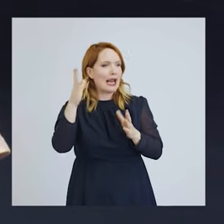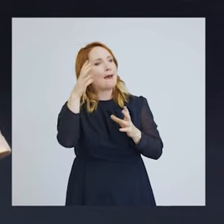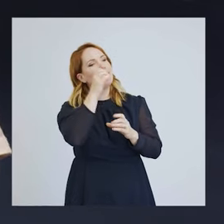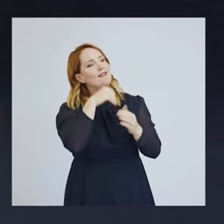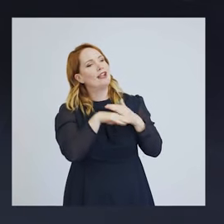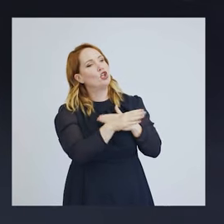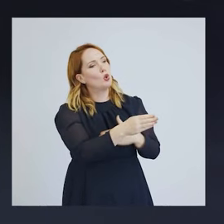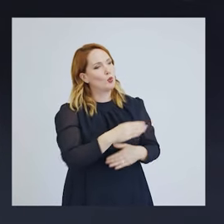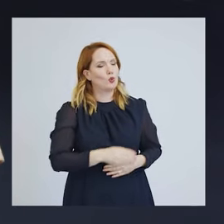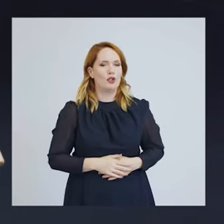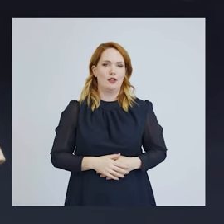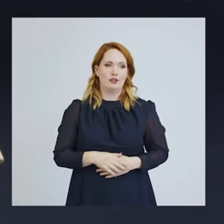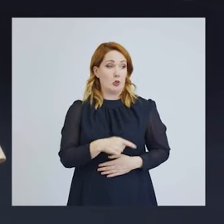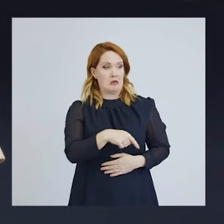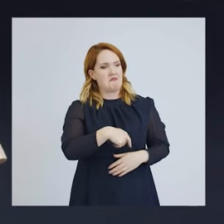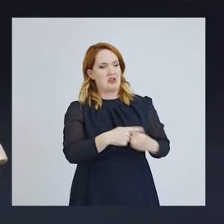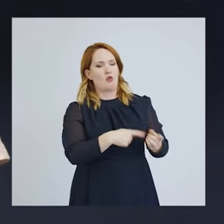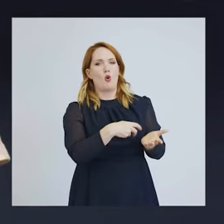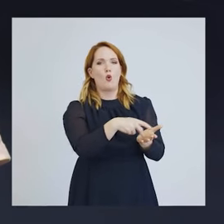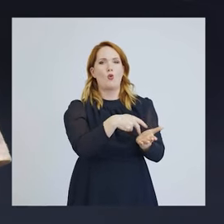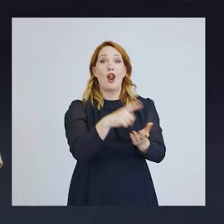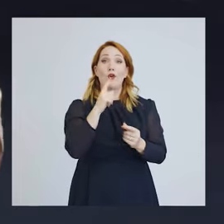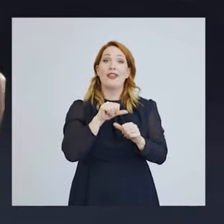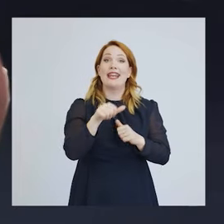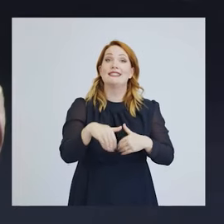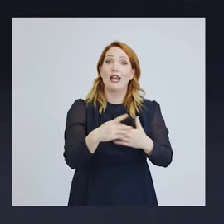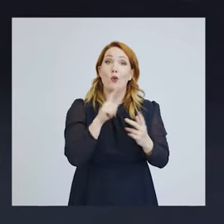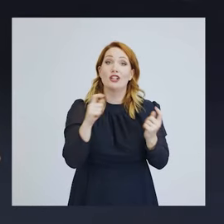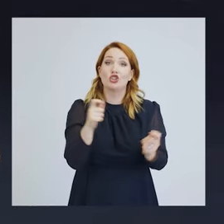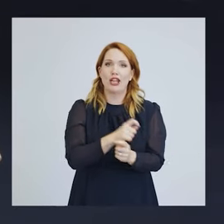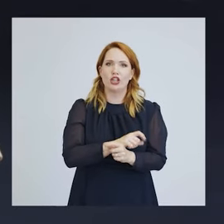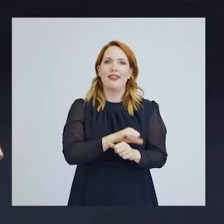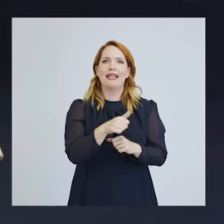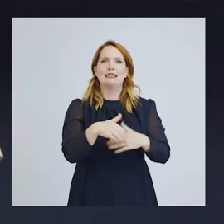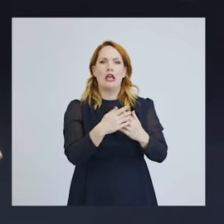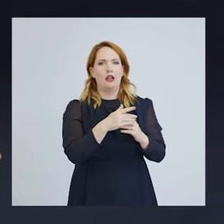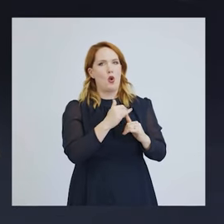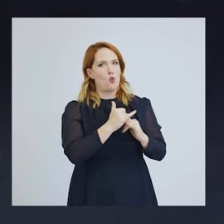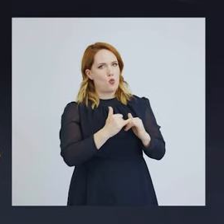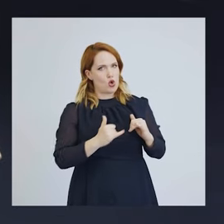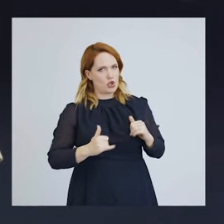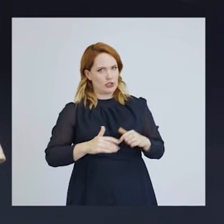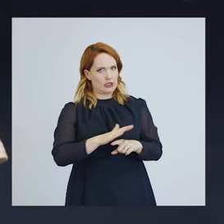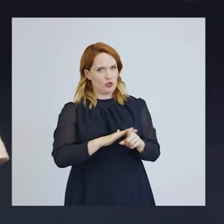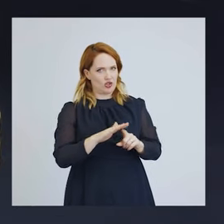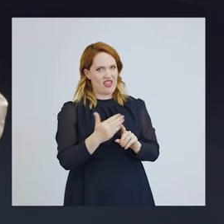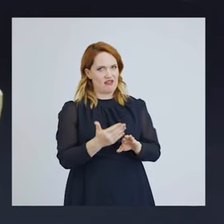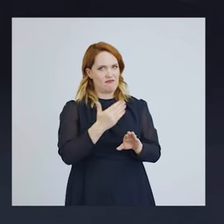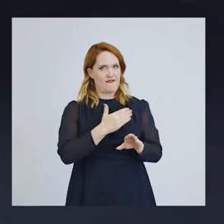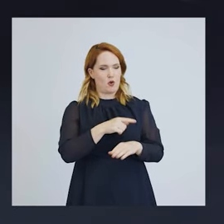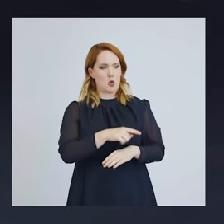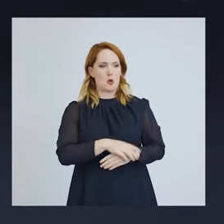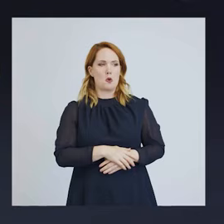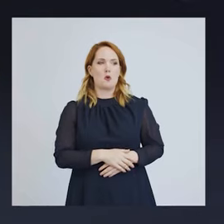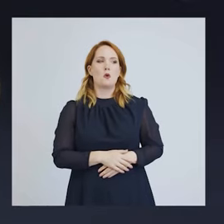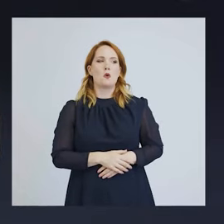know that even when you don't believe in Jesus, he still believes in you. And so he started walking, and I thought the next day something might change. The next day I